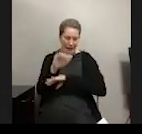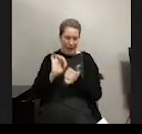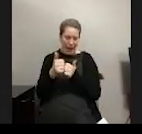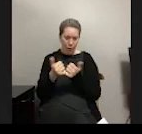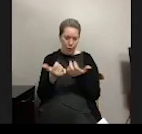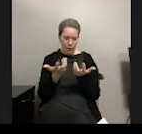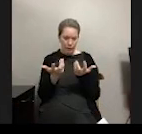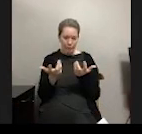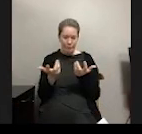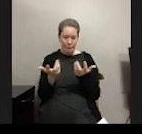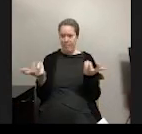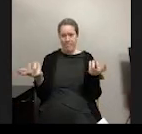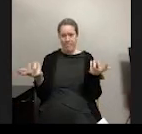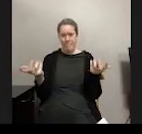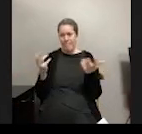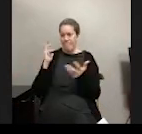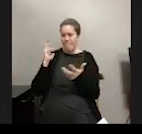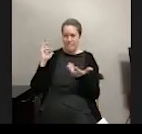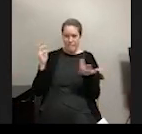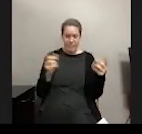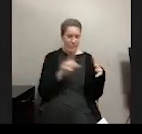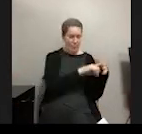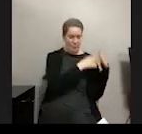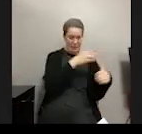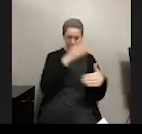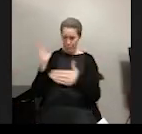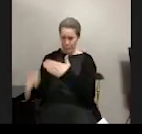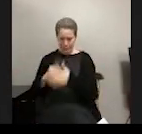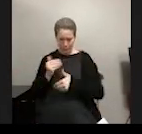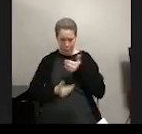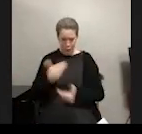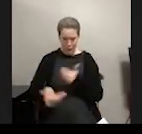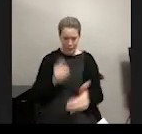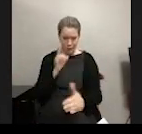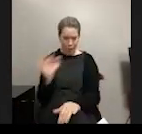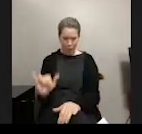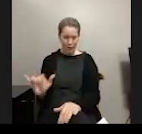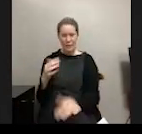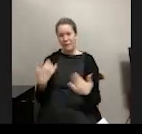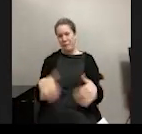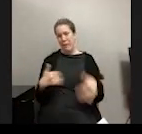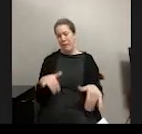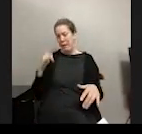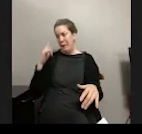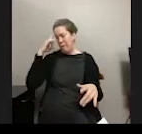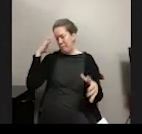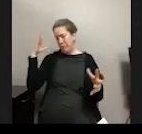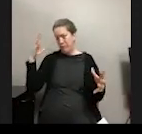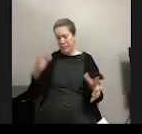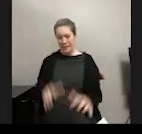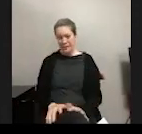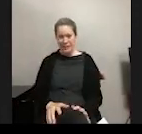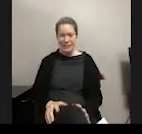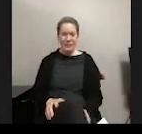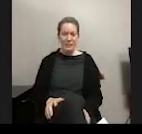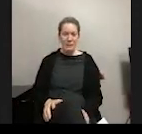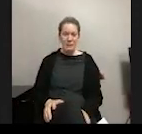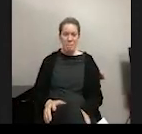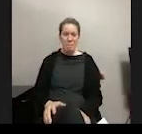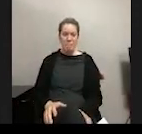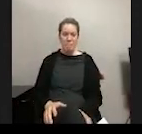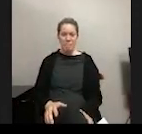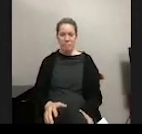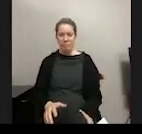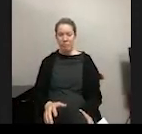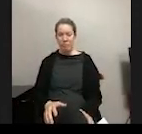I did always make time lapses of mine coming together. anyone's ever interested, I can show. But yeah, it is